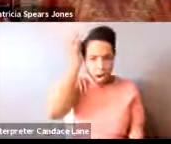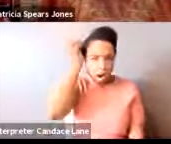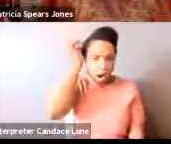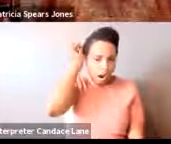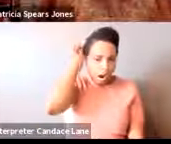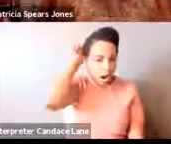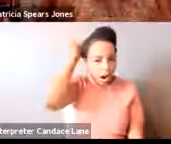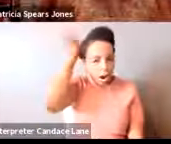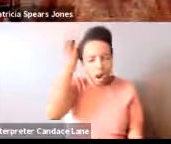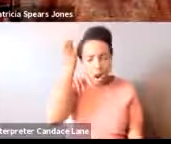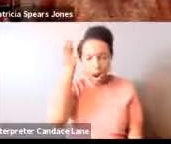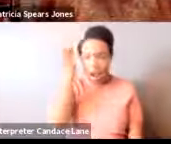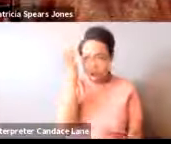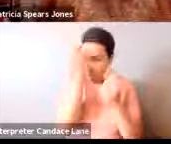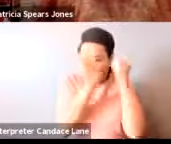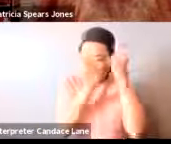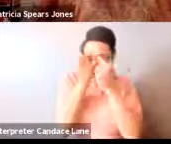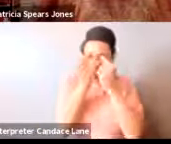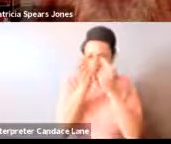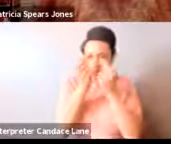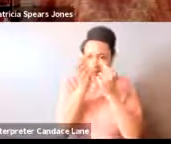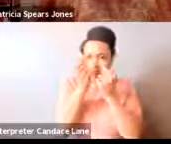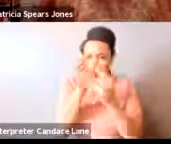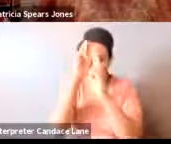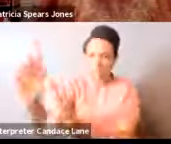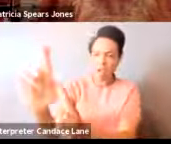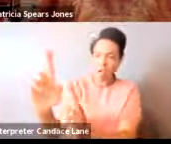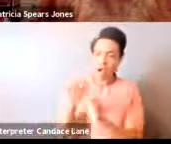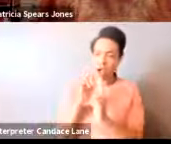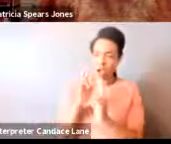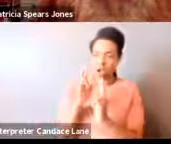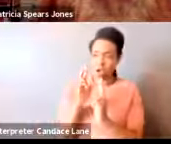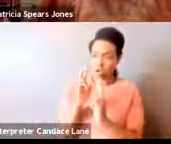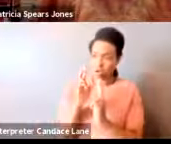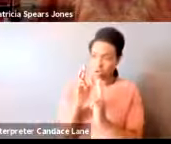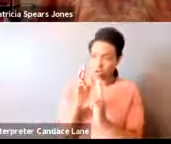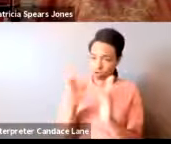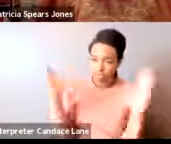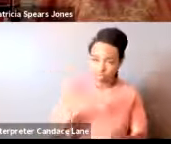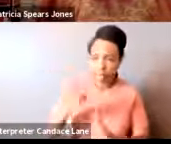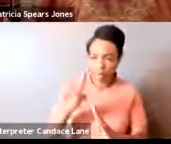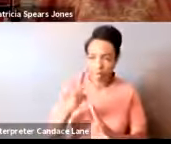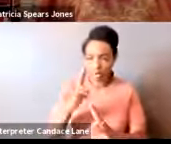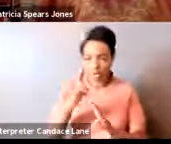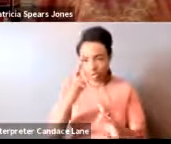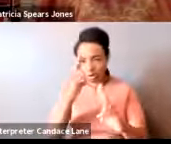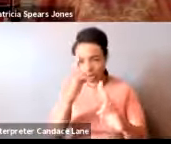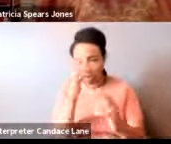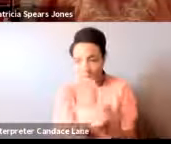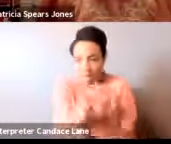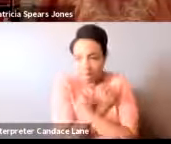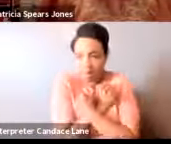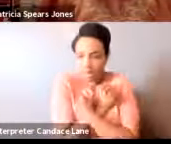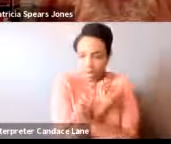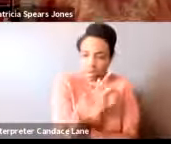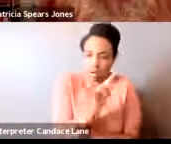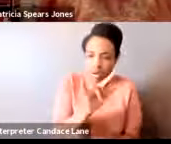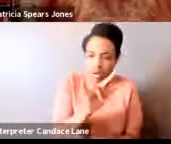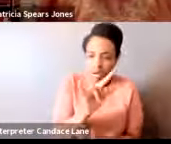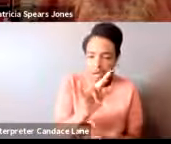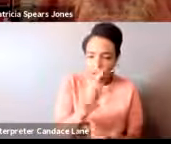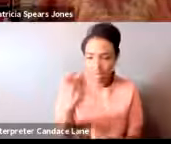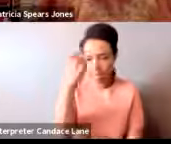words: think, respect, trouble, love, respect, love,